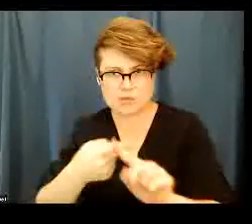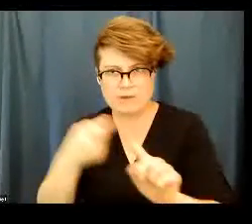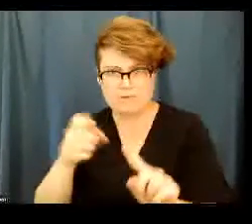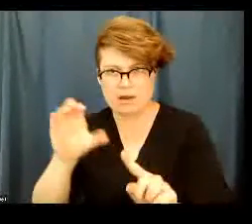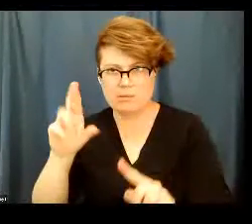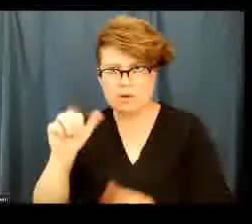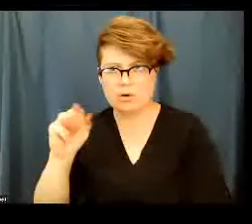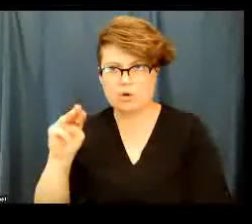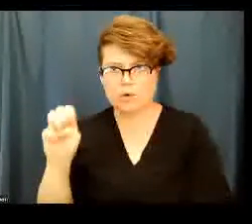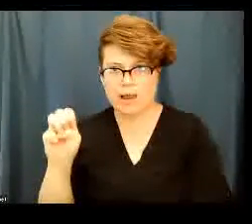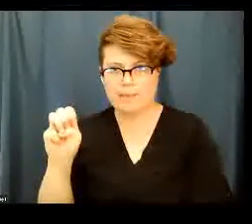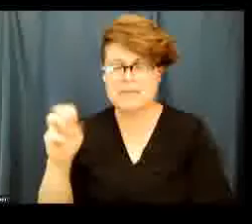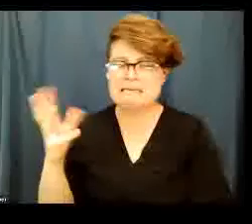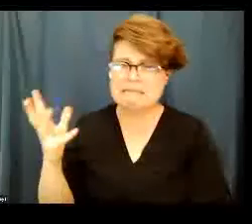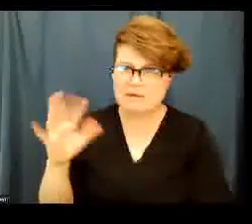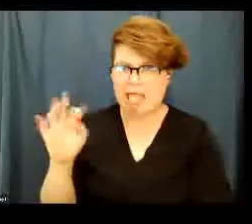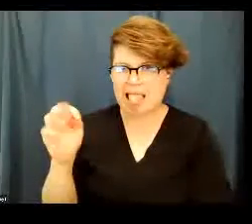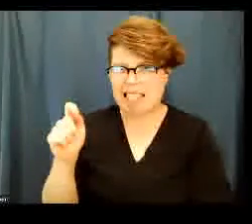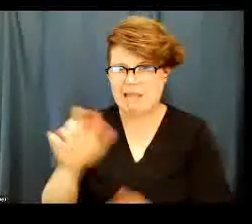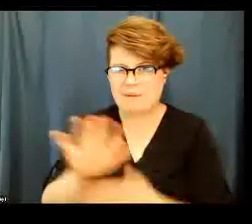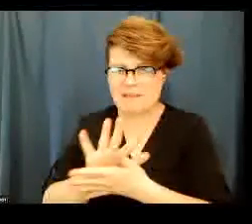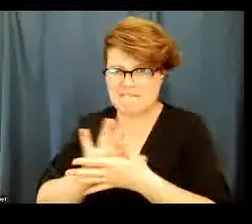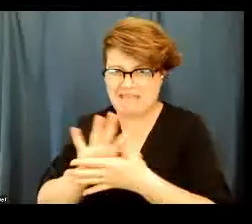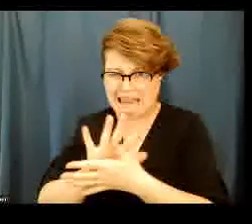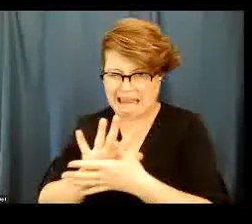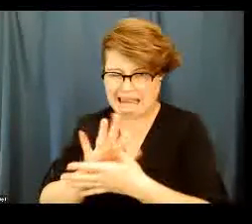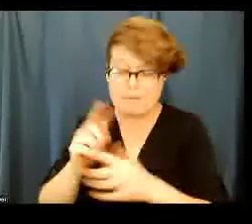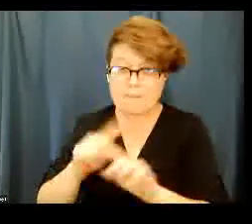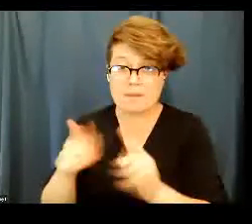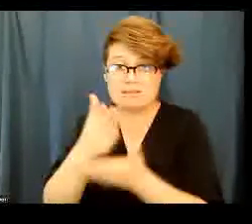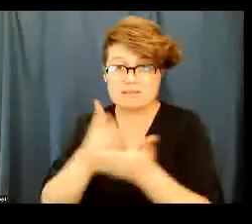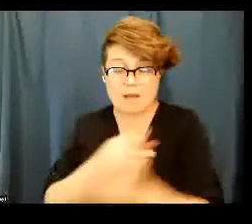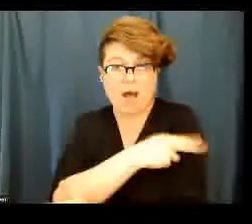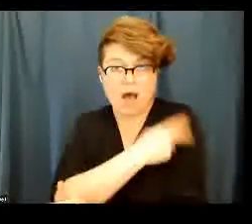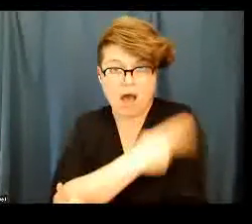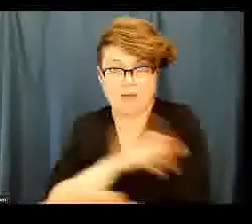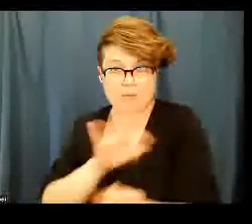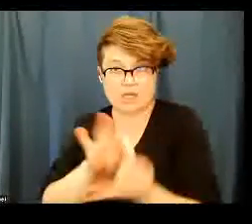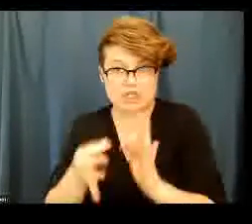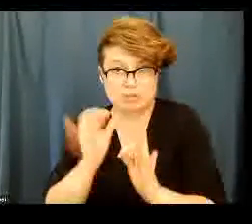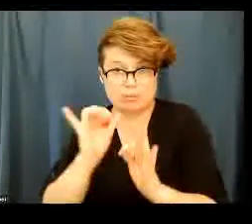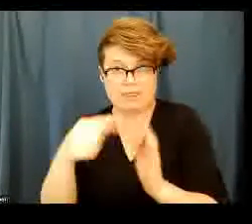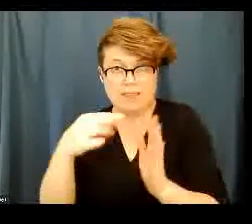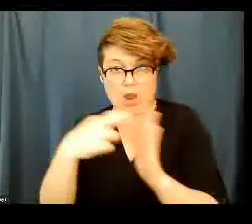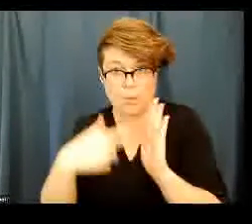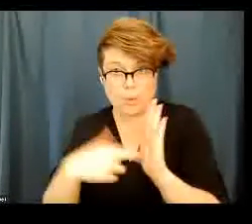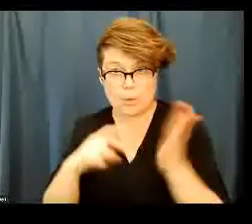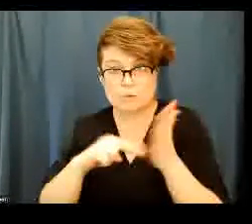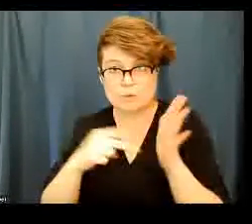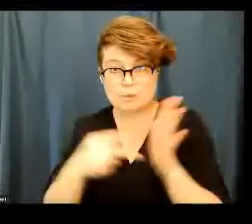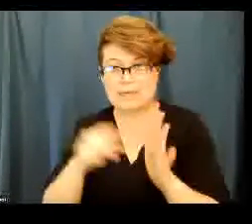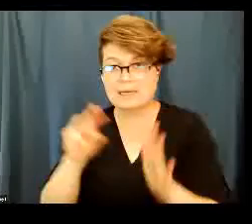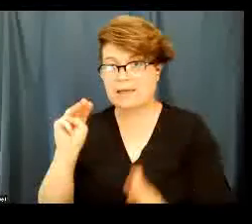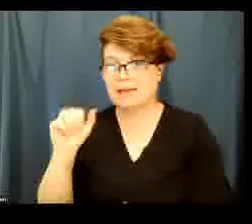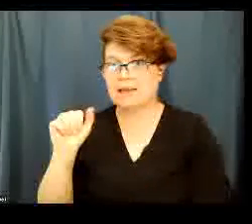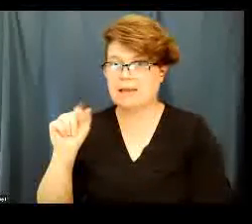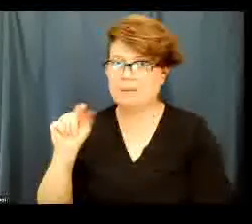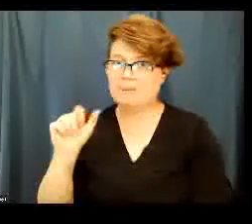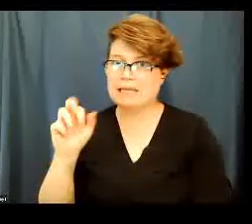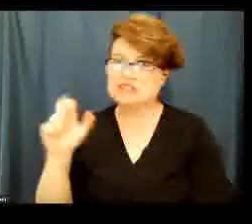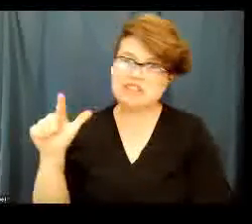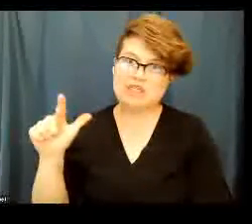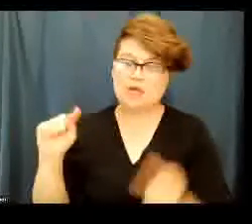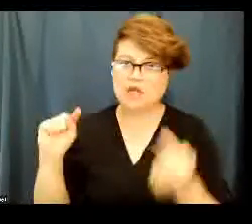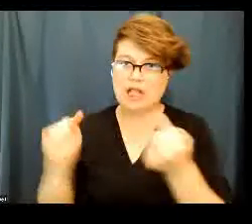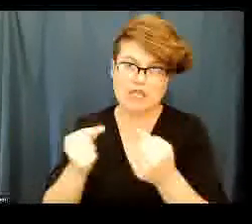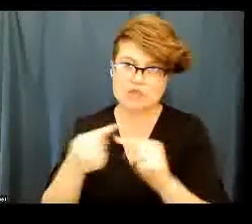bit vague, but some hospitals have interpreted that material injury from a crime includes sexual violence. So